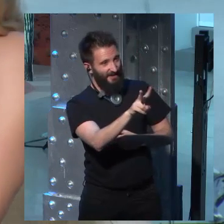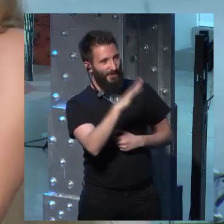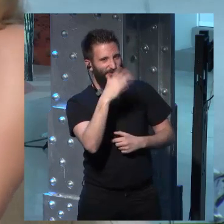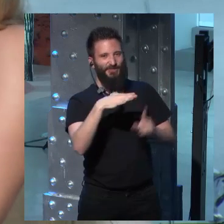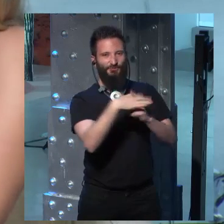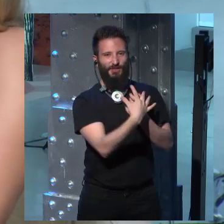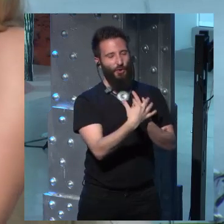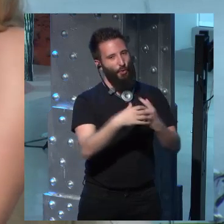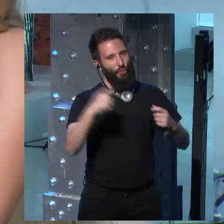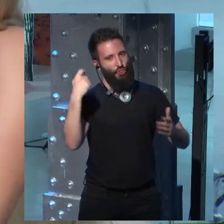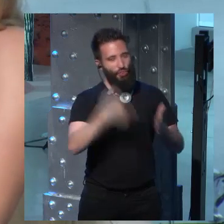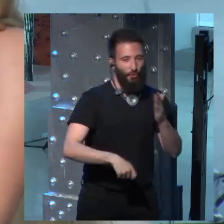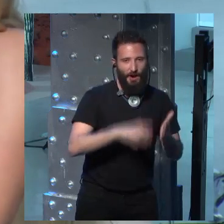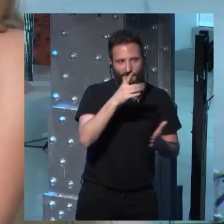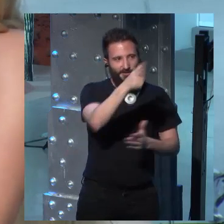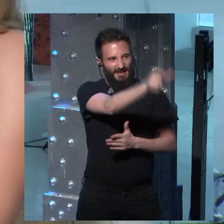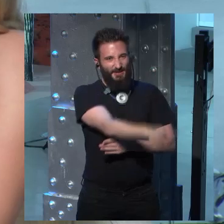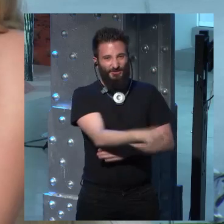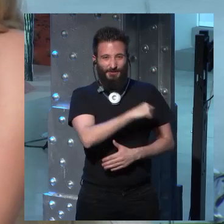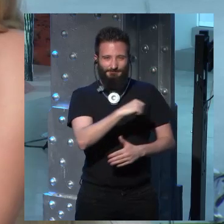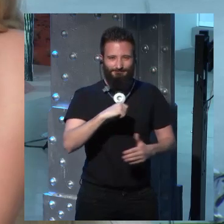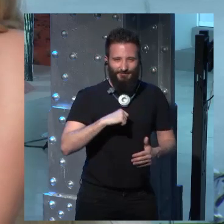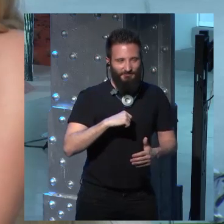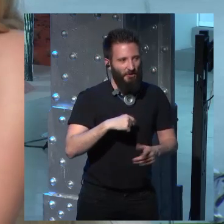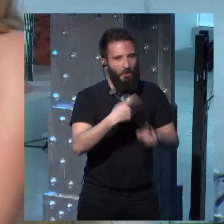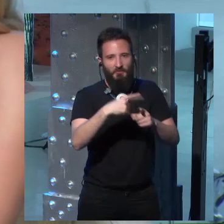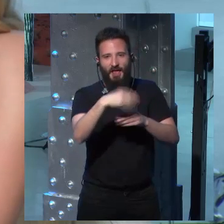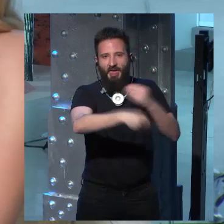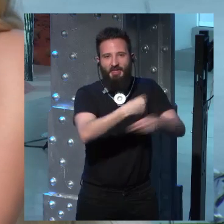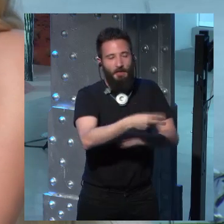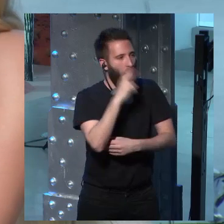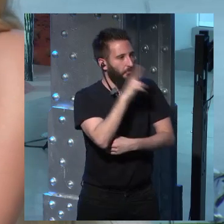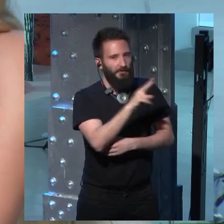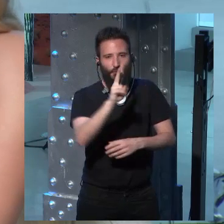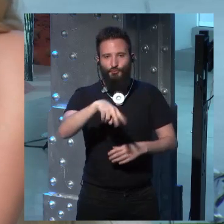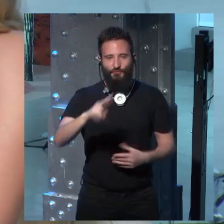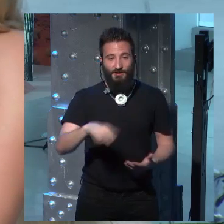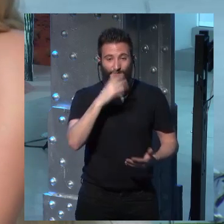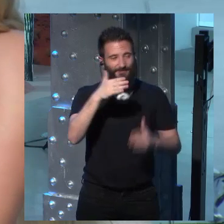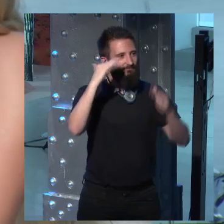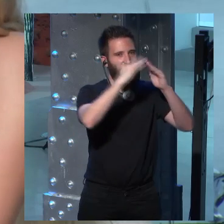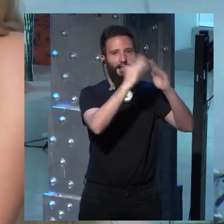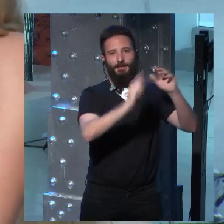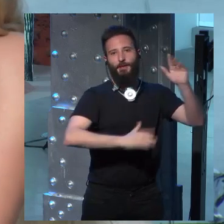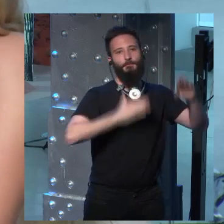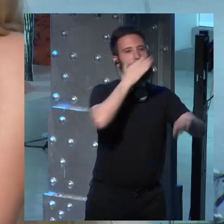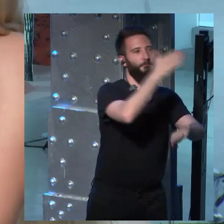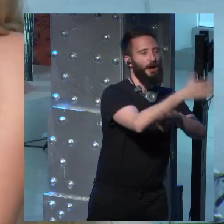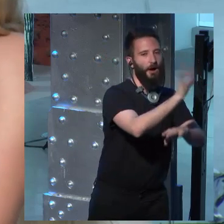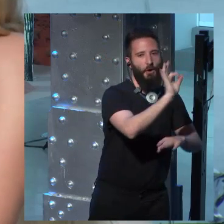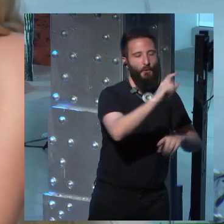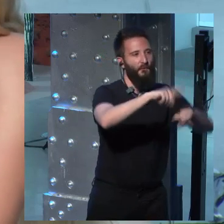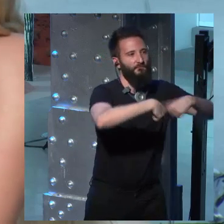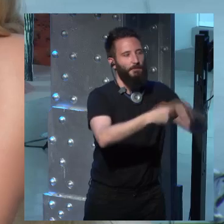do whatever they wanted to. You never saw him go home. You never saw him hang out with anybody. You don't know if his family is around, if his brother is